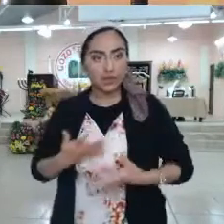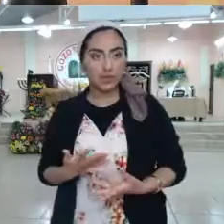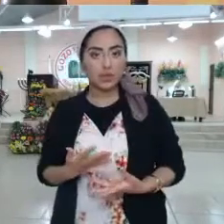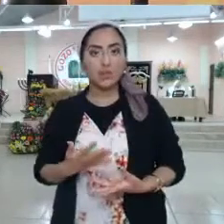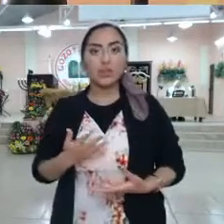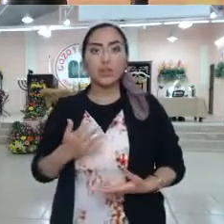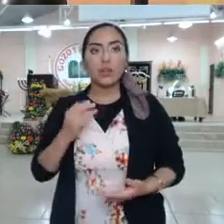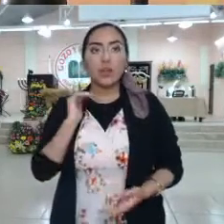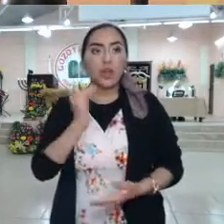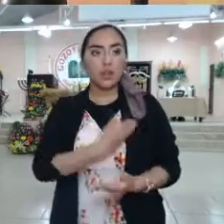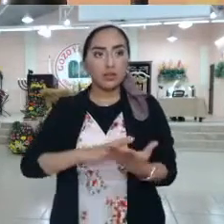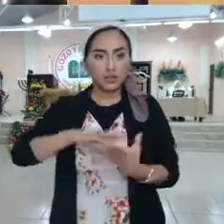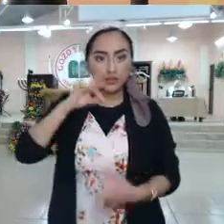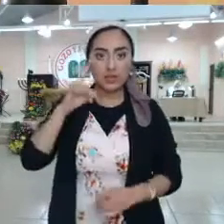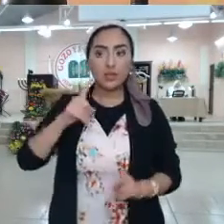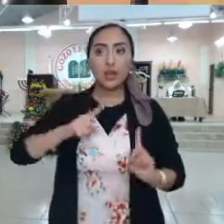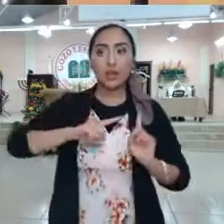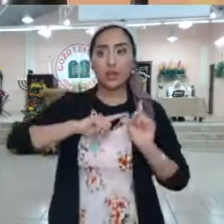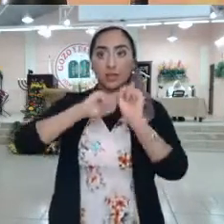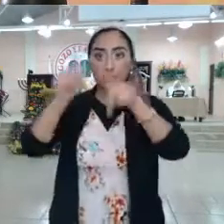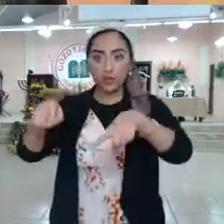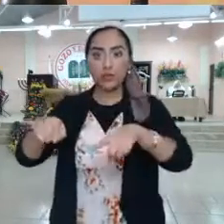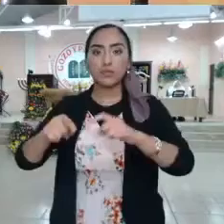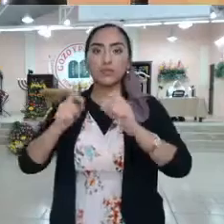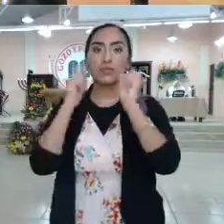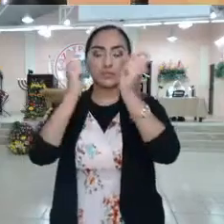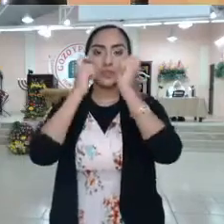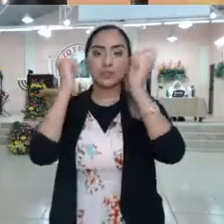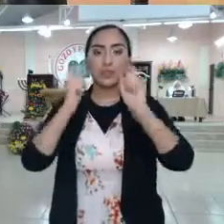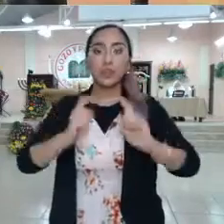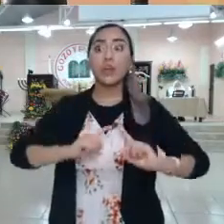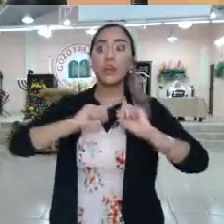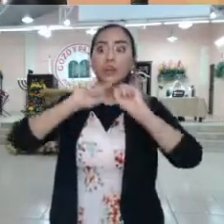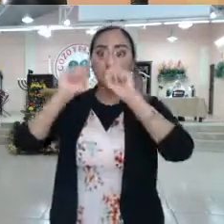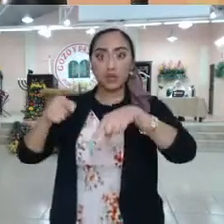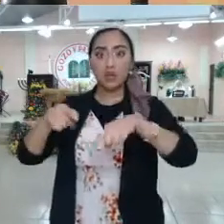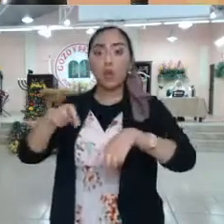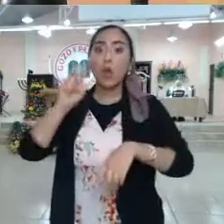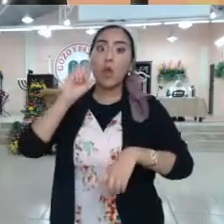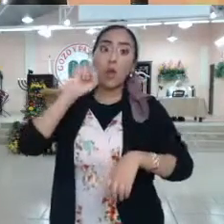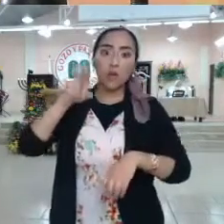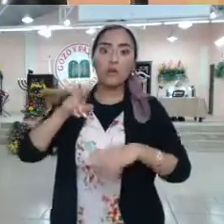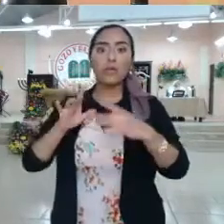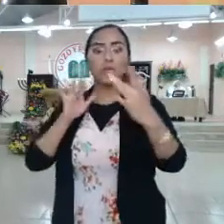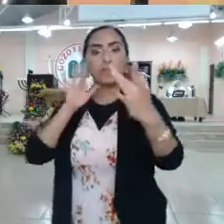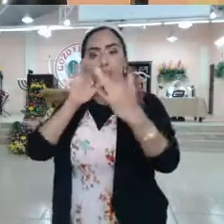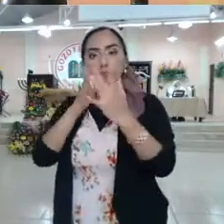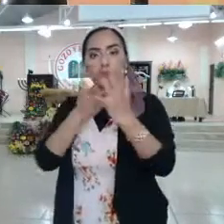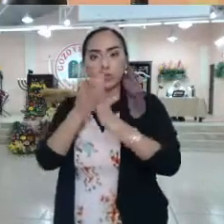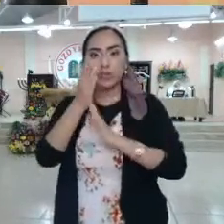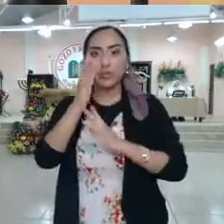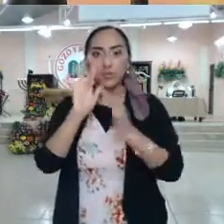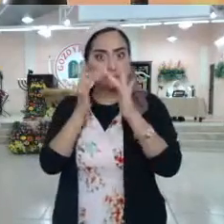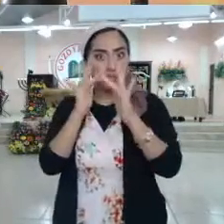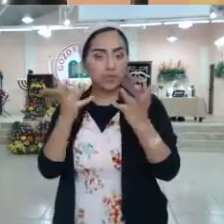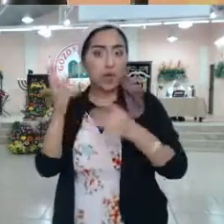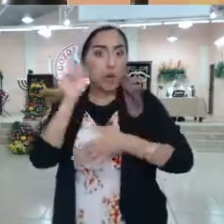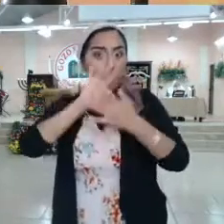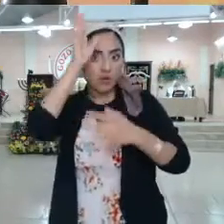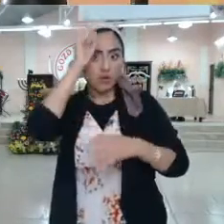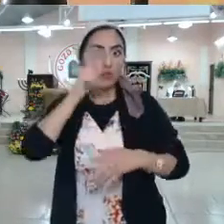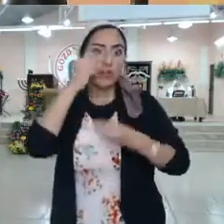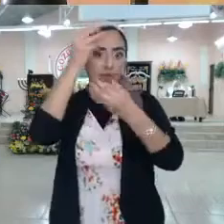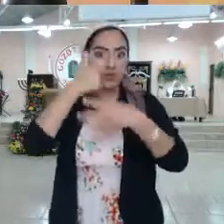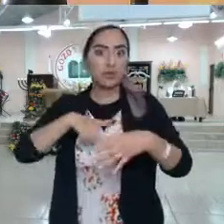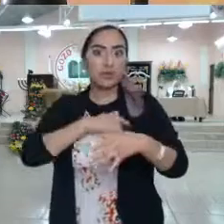He tells us, in our spirit, go there to praise Him. Go there or join us through the internet.